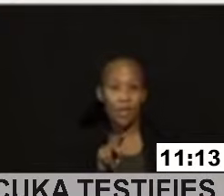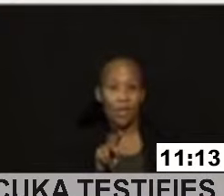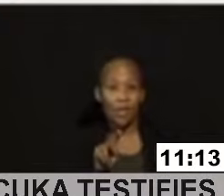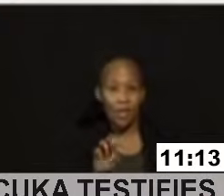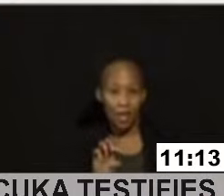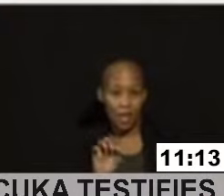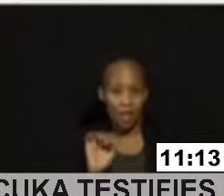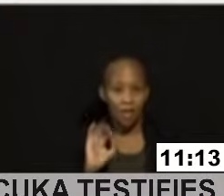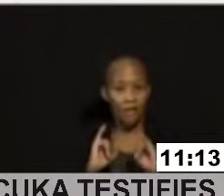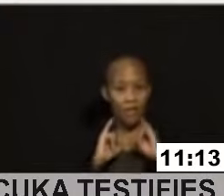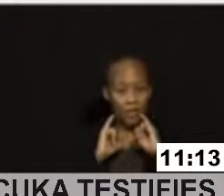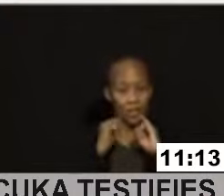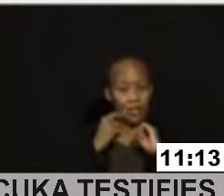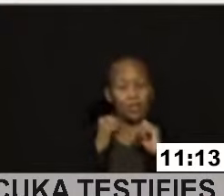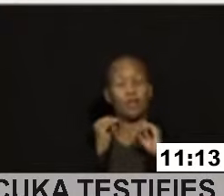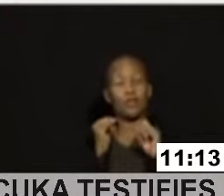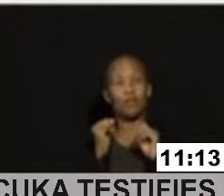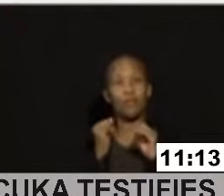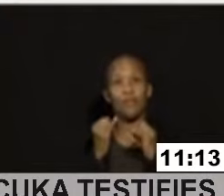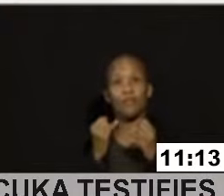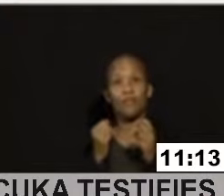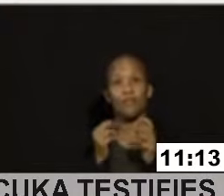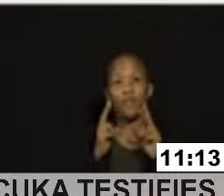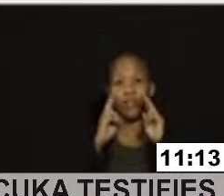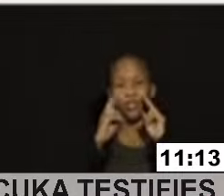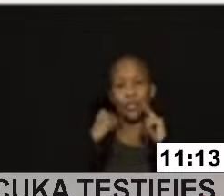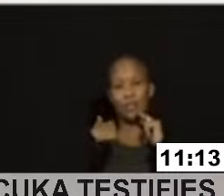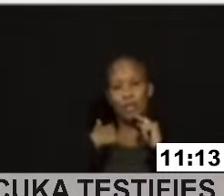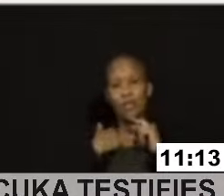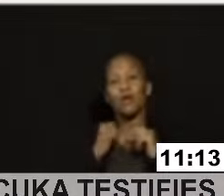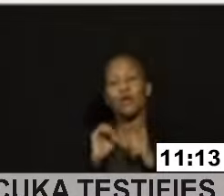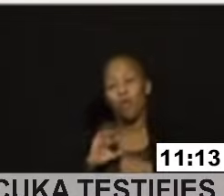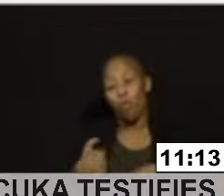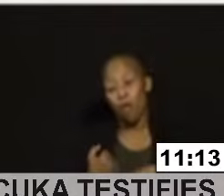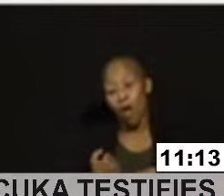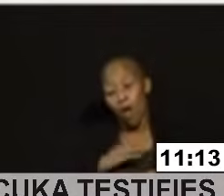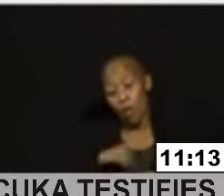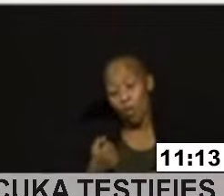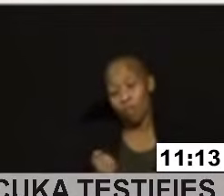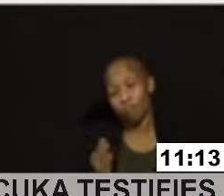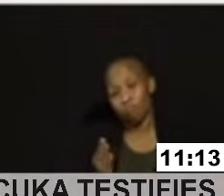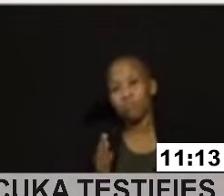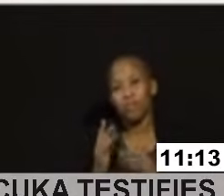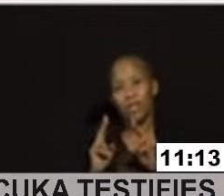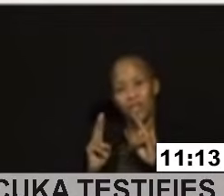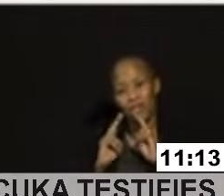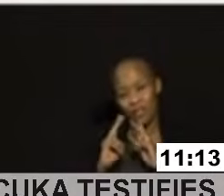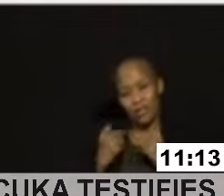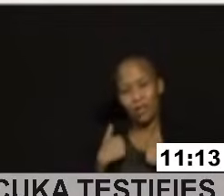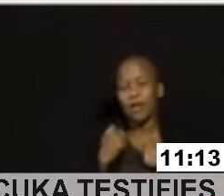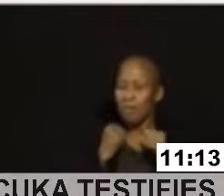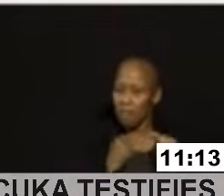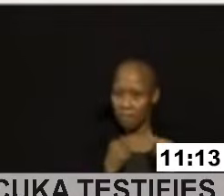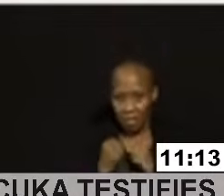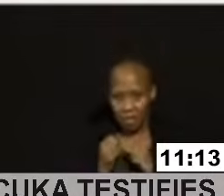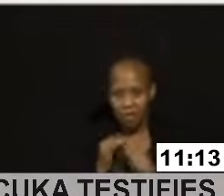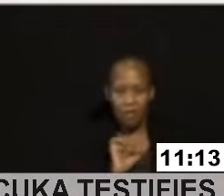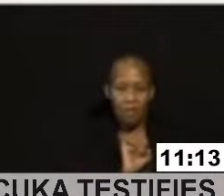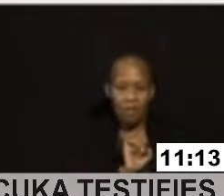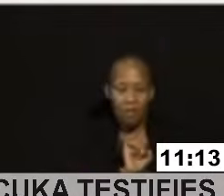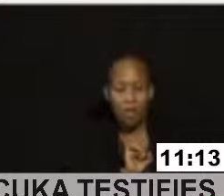wife. We spent a day together. I was still in prison. The following day, I was